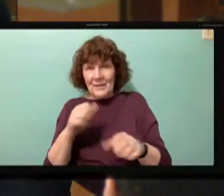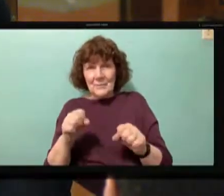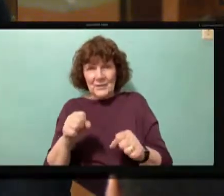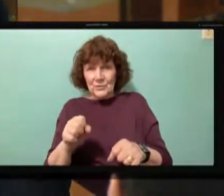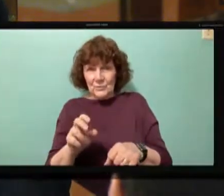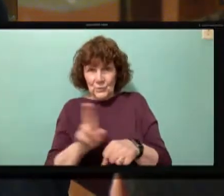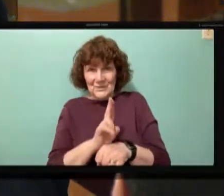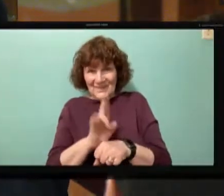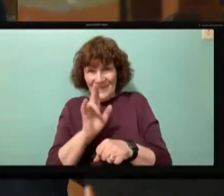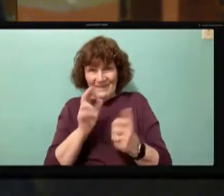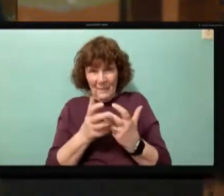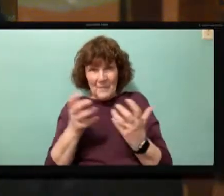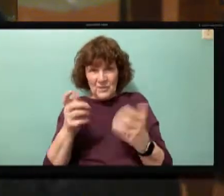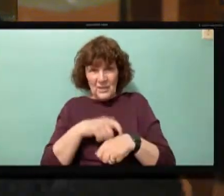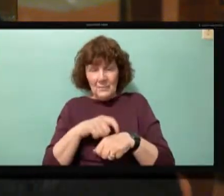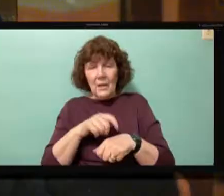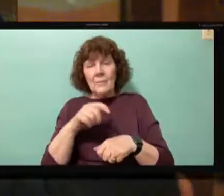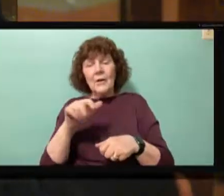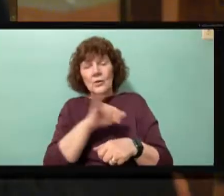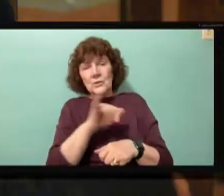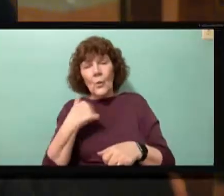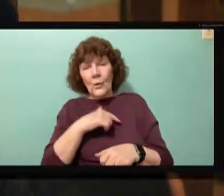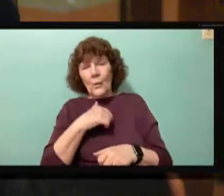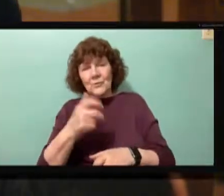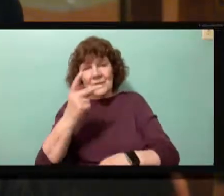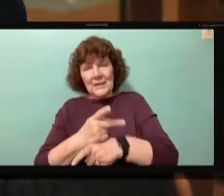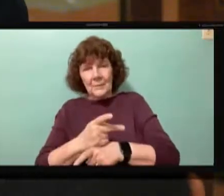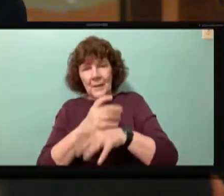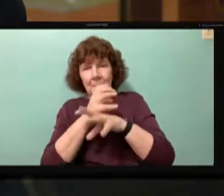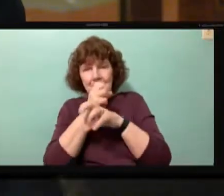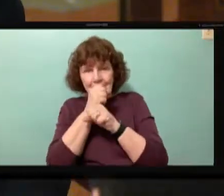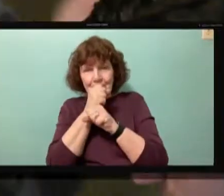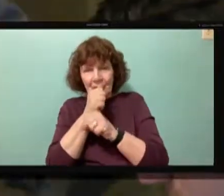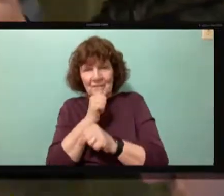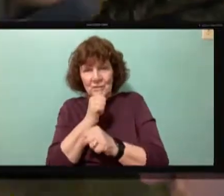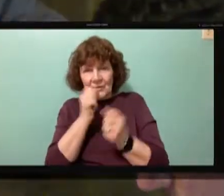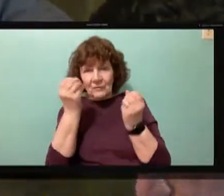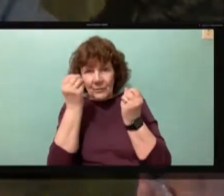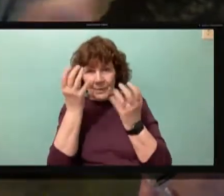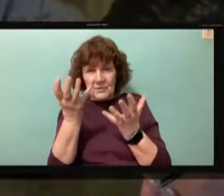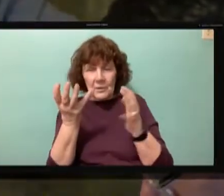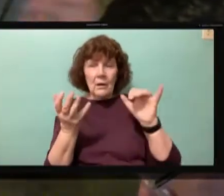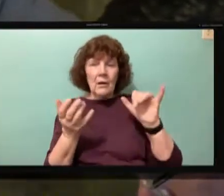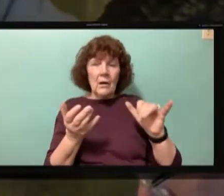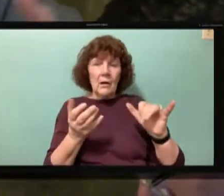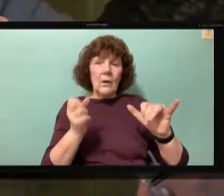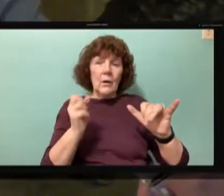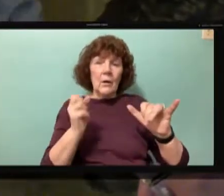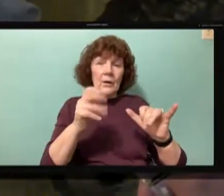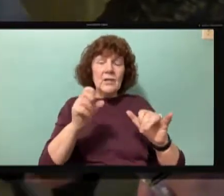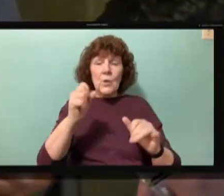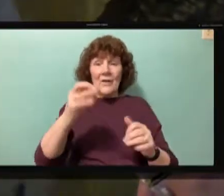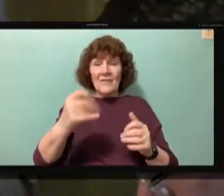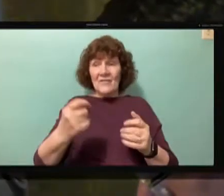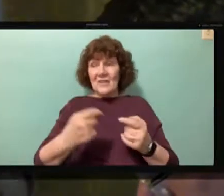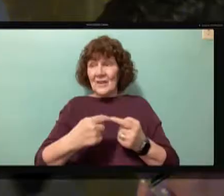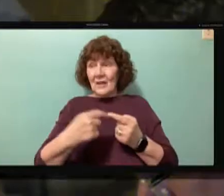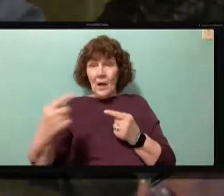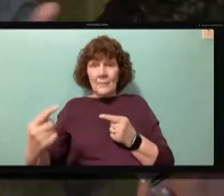preserve the confidentiality of information or prevent conflict of interest. Right. Oh, okay. So like if the other opposing side is also looking